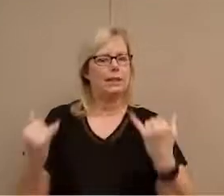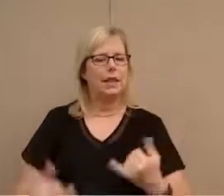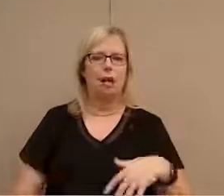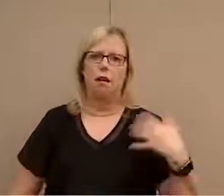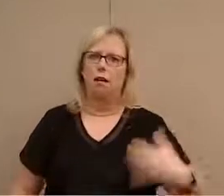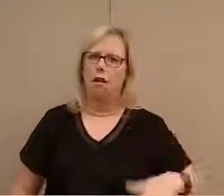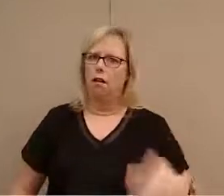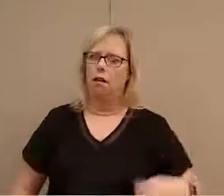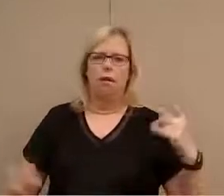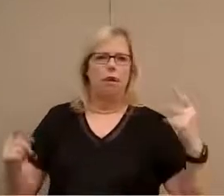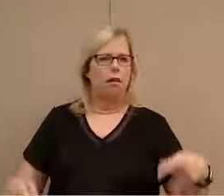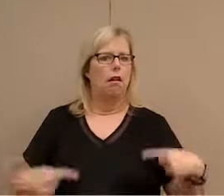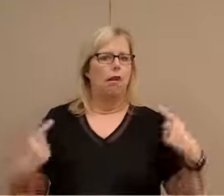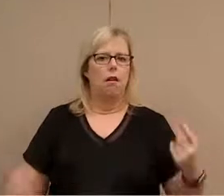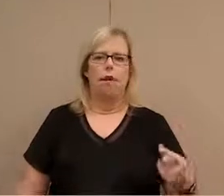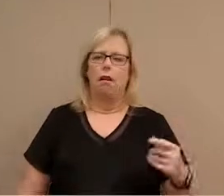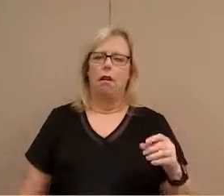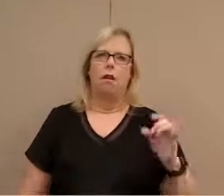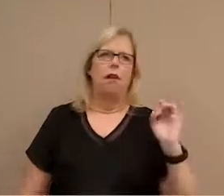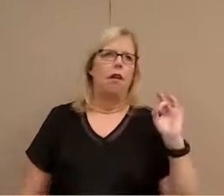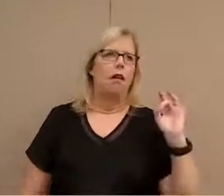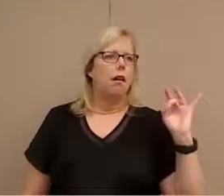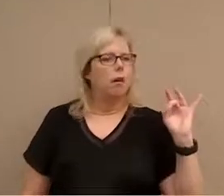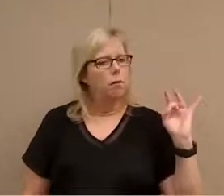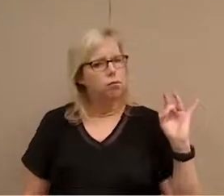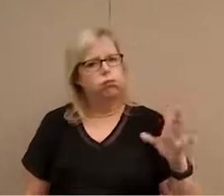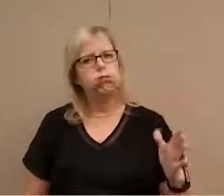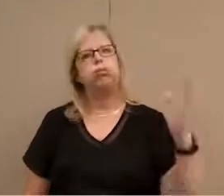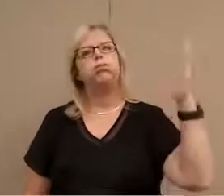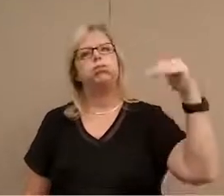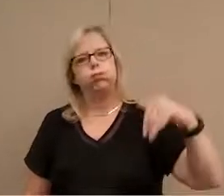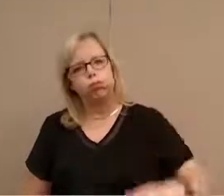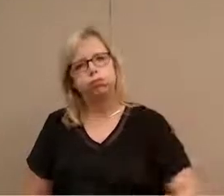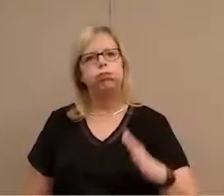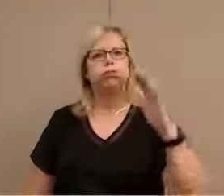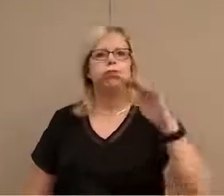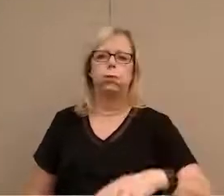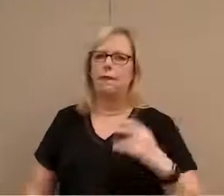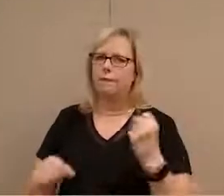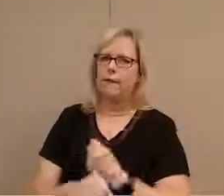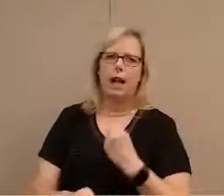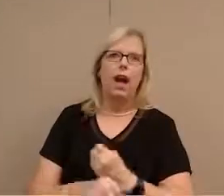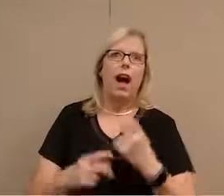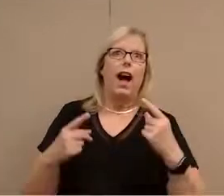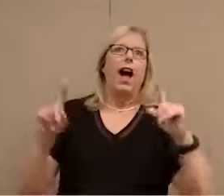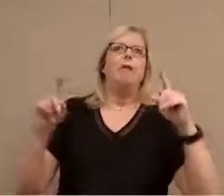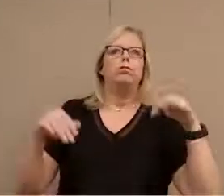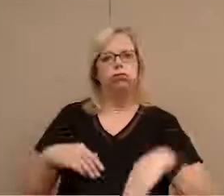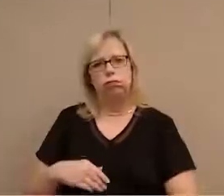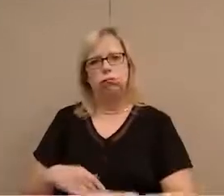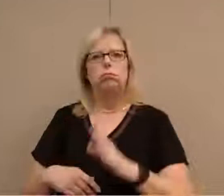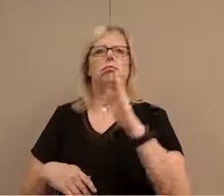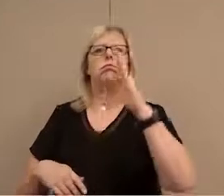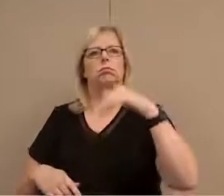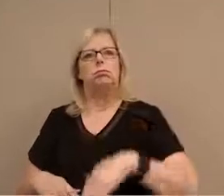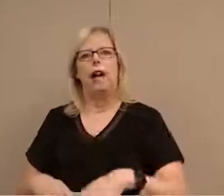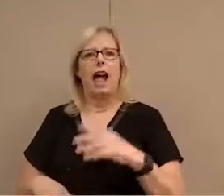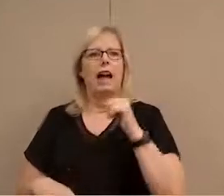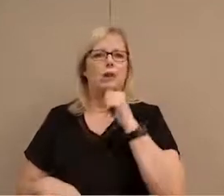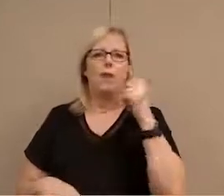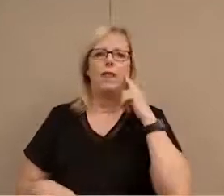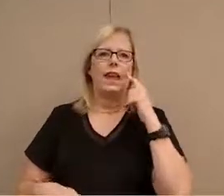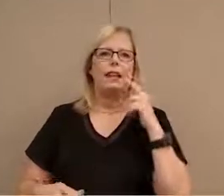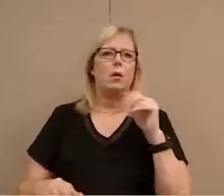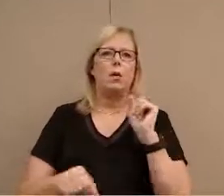Since then, it's been an up and down fight, And I don't think the healthcare providers are going to